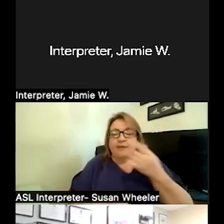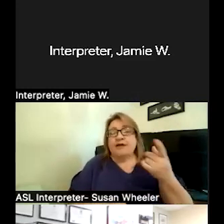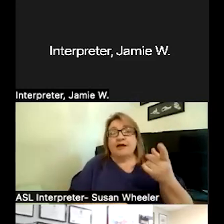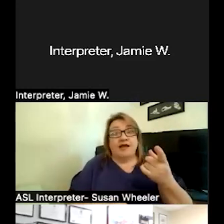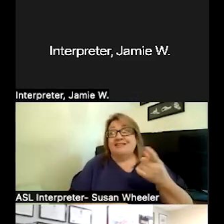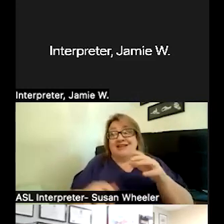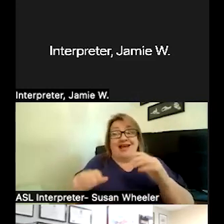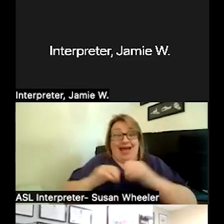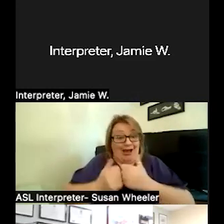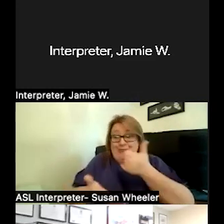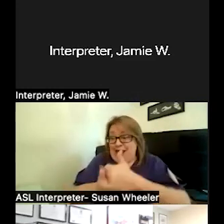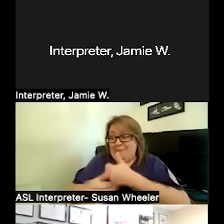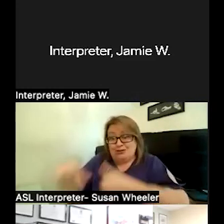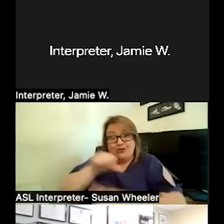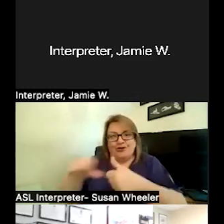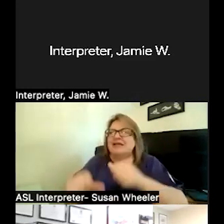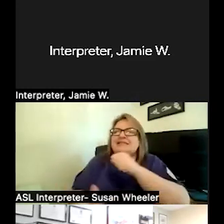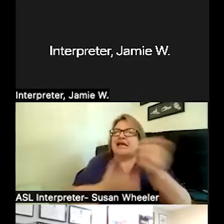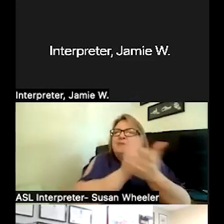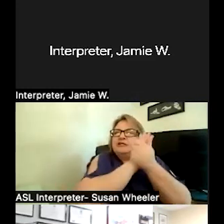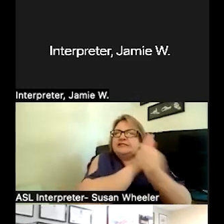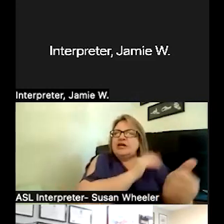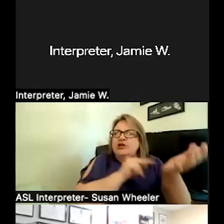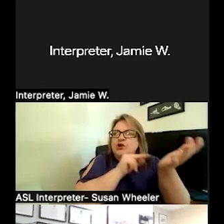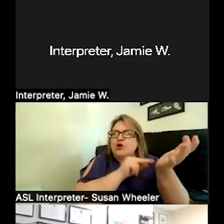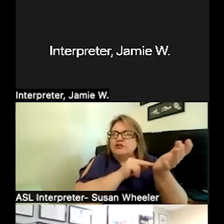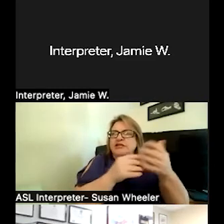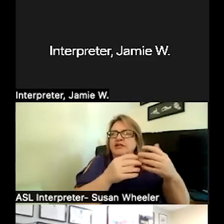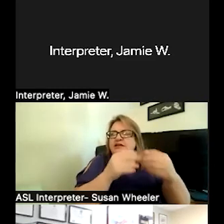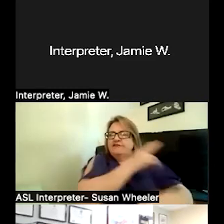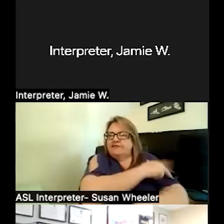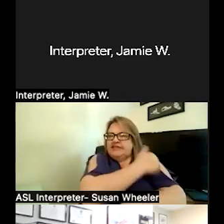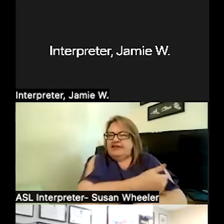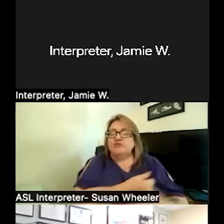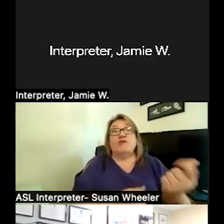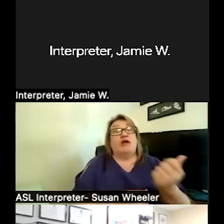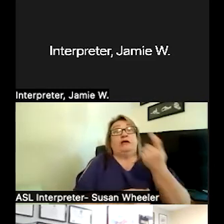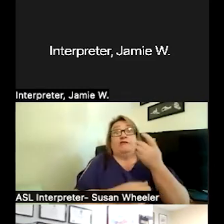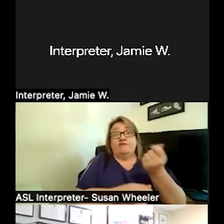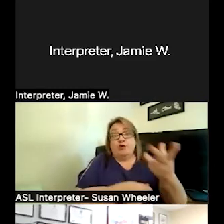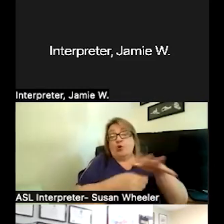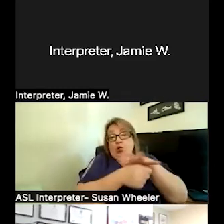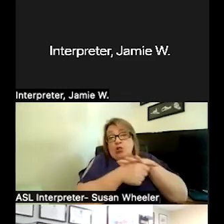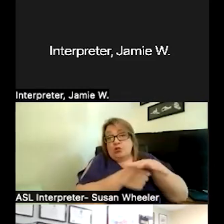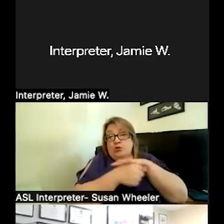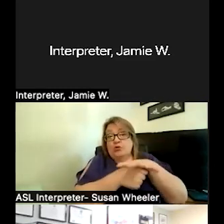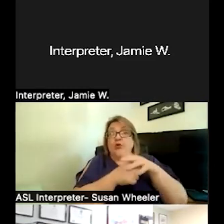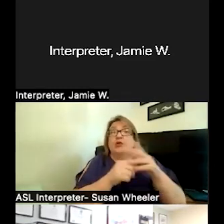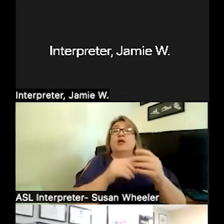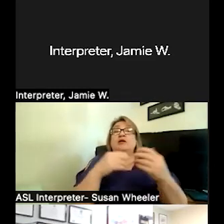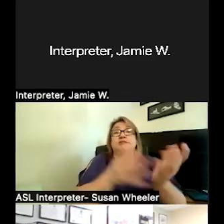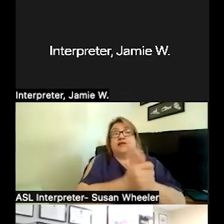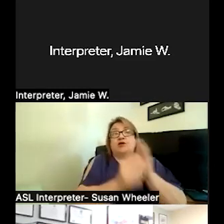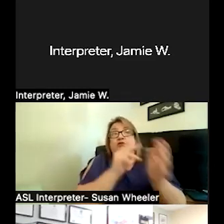each other. Same with the skilled nursing facilities. We've had a couple of local skilled nursing facilities adopt a lot of the planning that